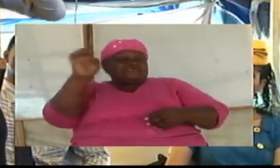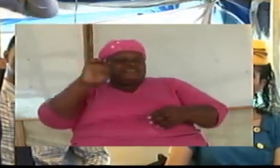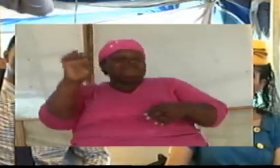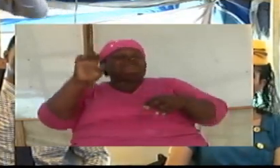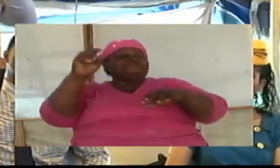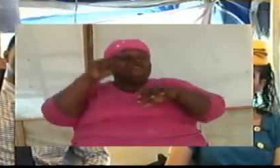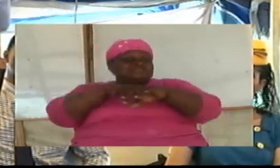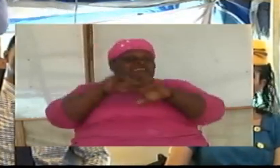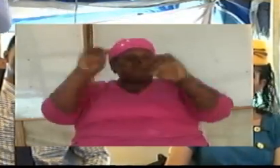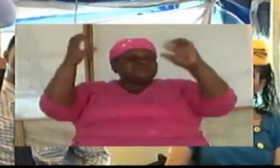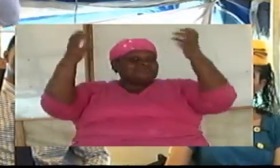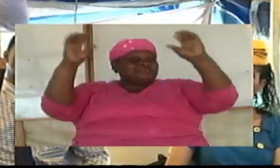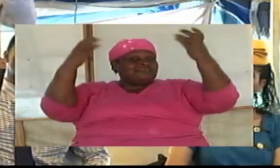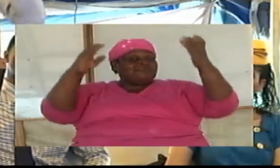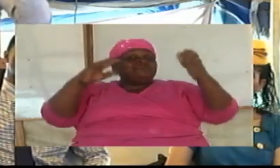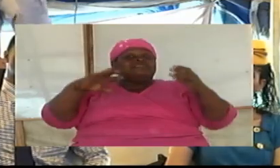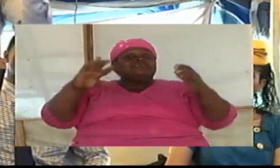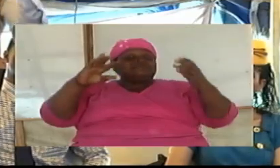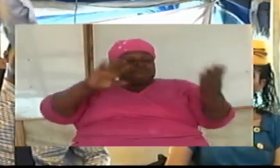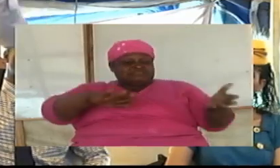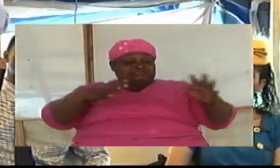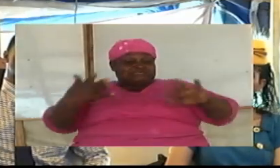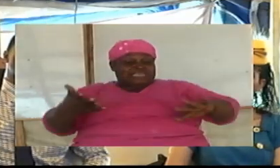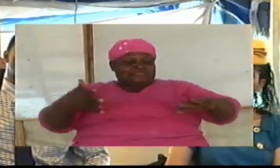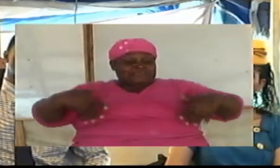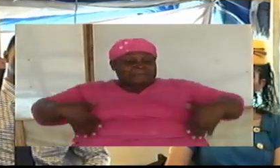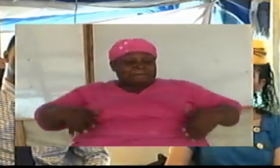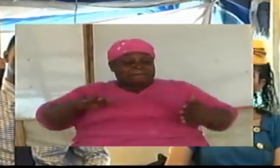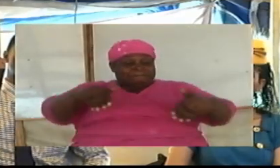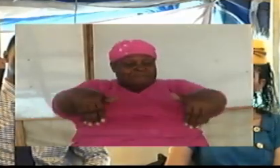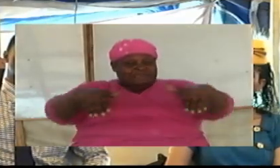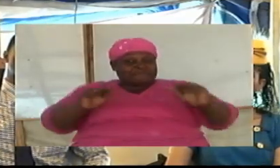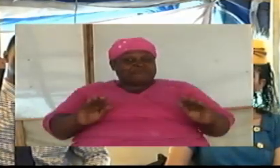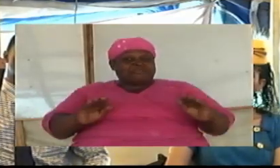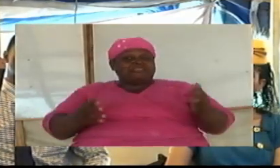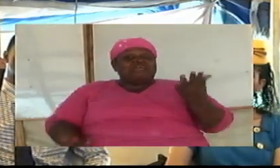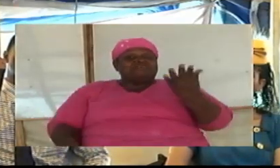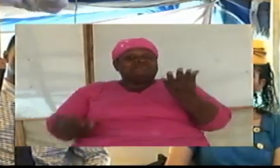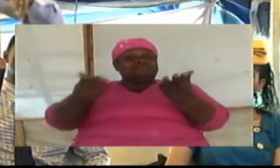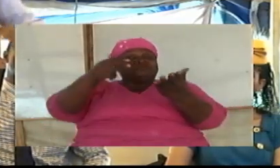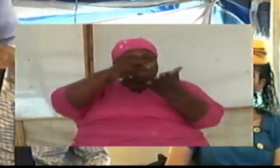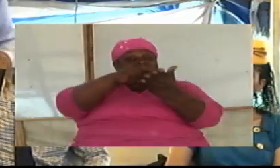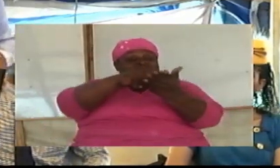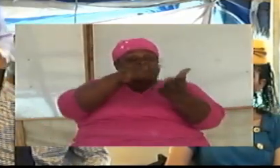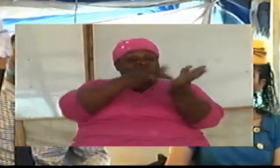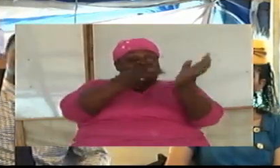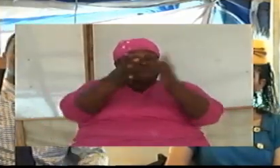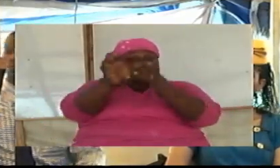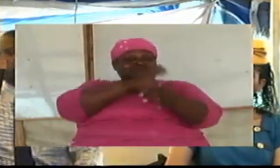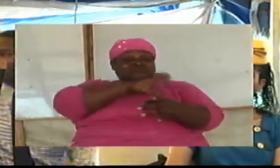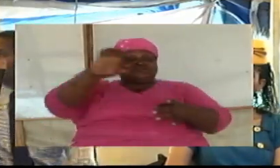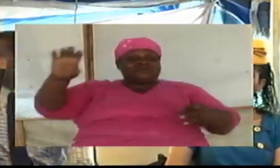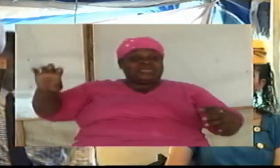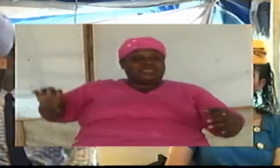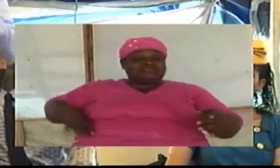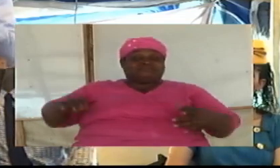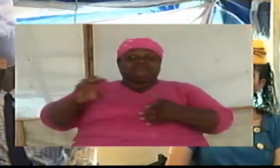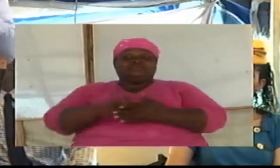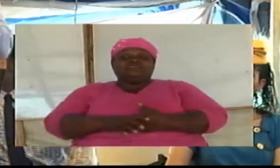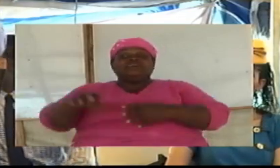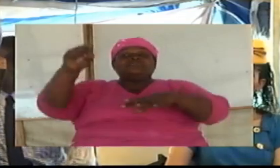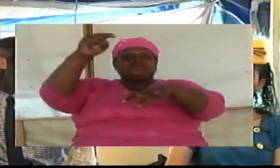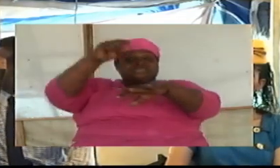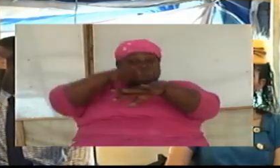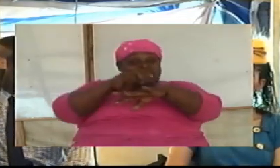celebrate the death, the birth, death and burial of Christ, the resurrection of Christ. Praise the Lord Jesus. The time